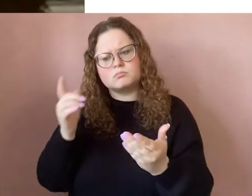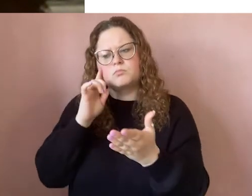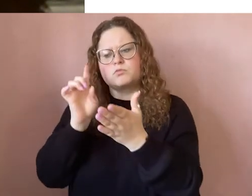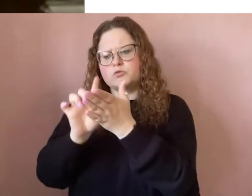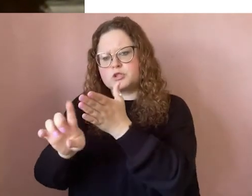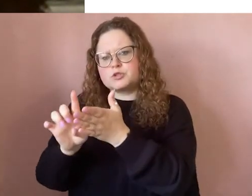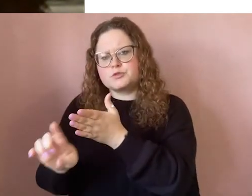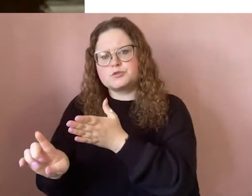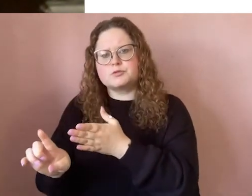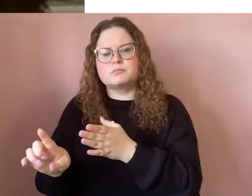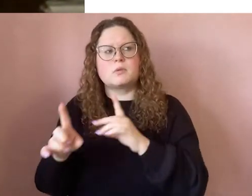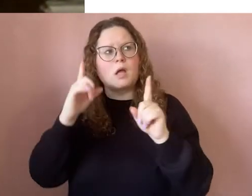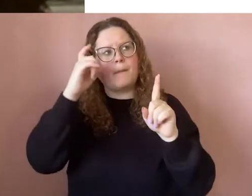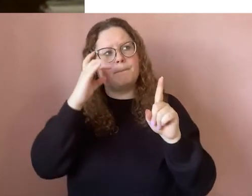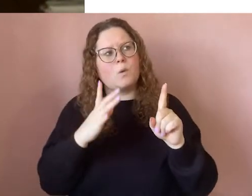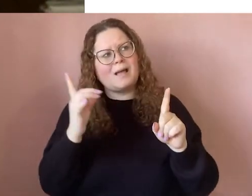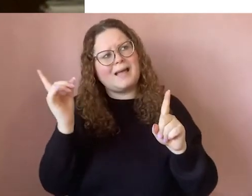so.